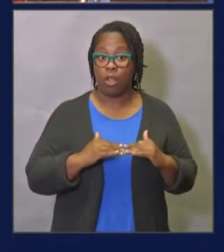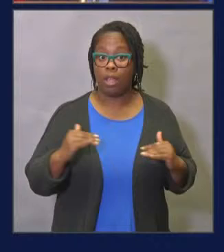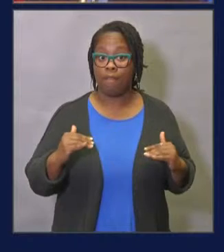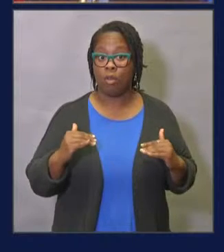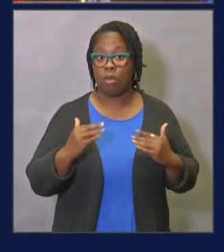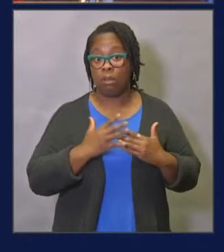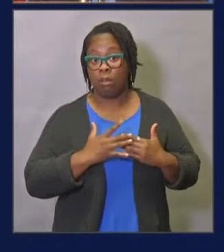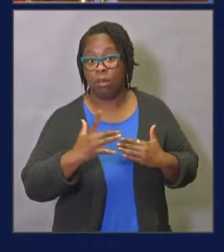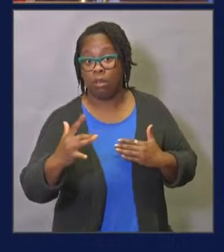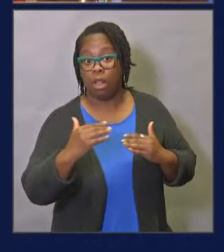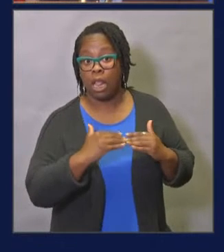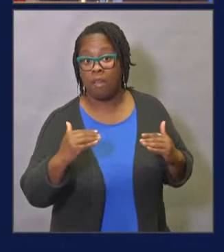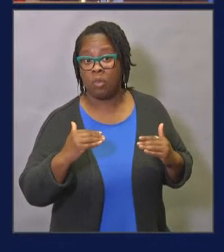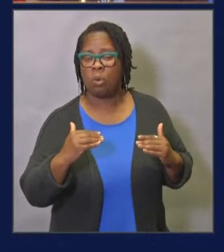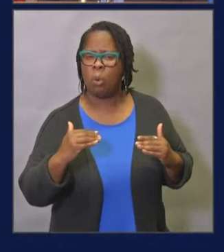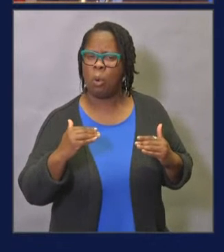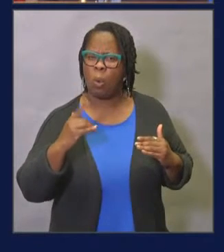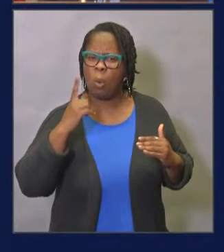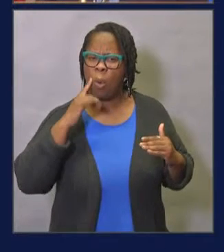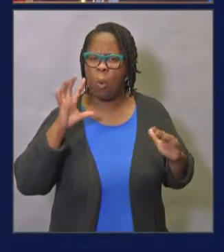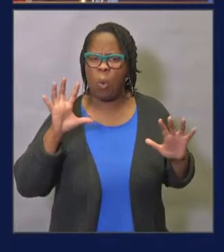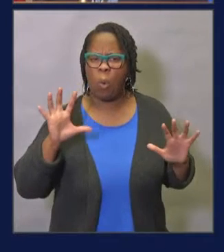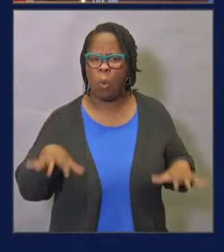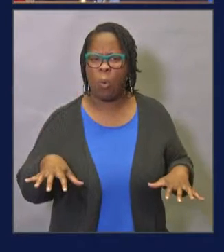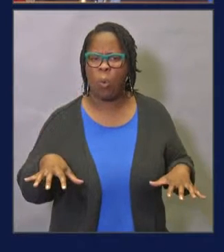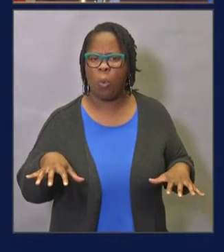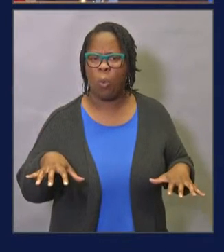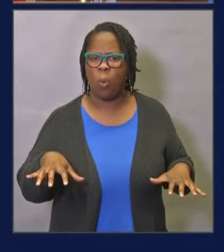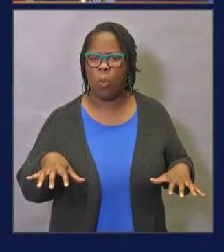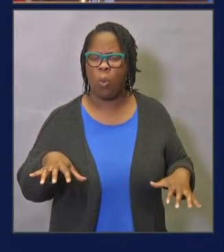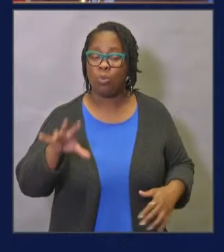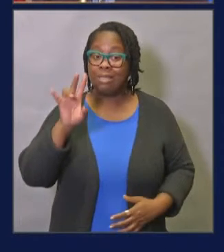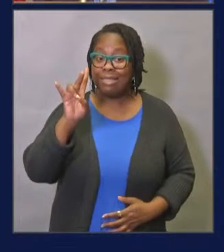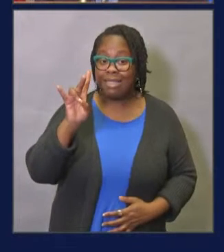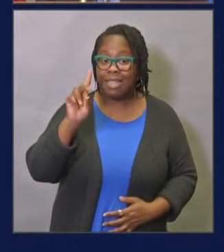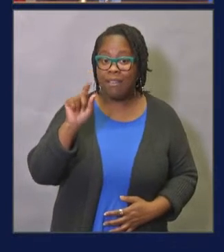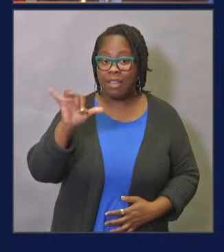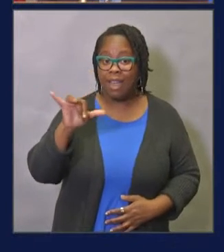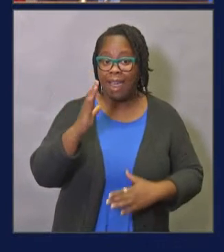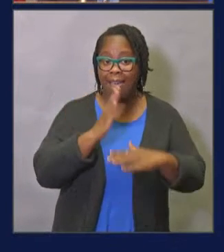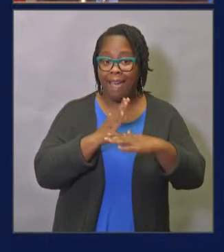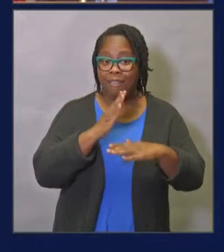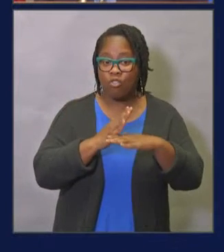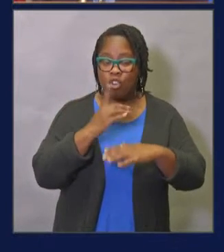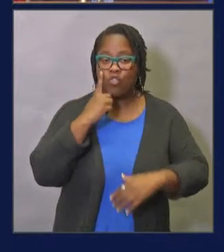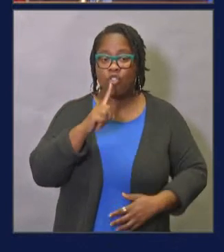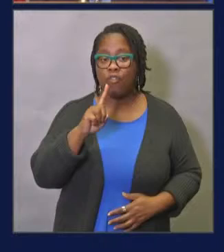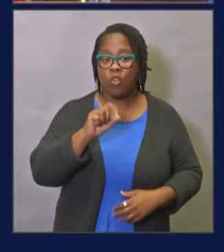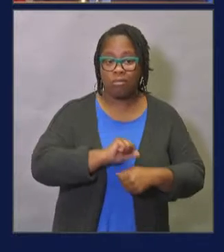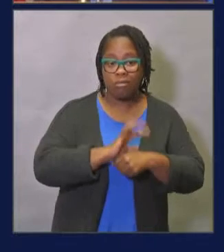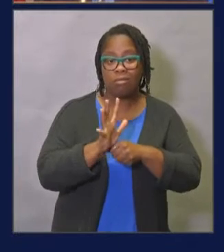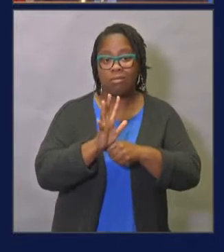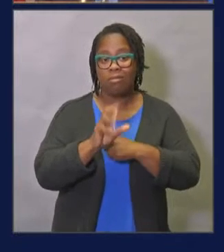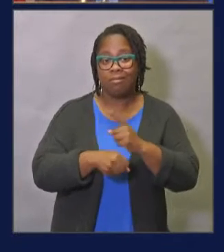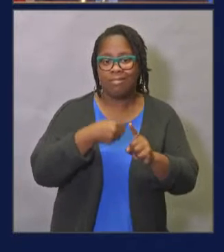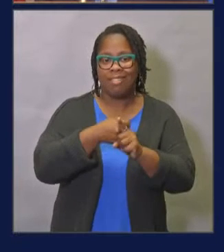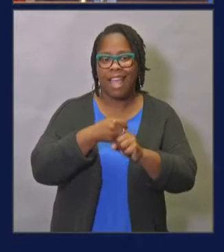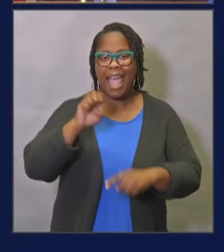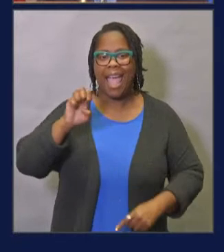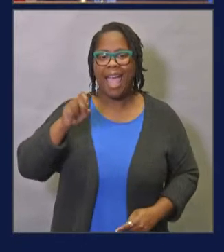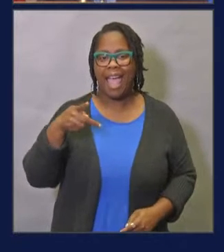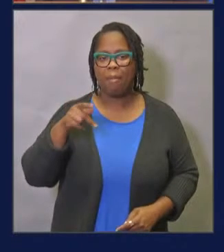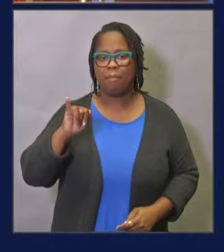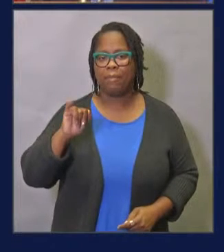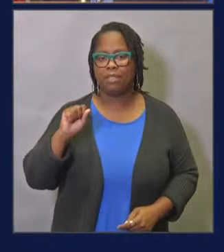alarming. This slide shows the 7-day average daily number of COVID-19 cases by episode date. As a